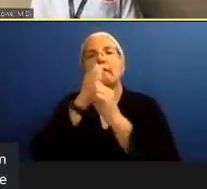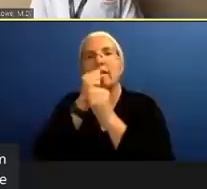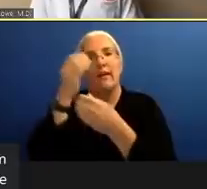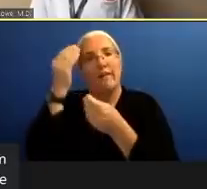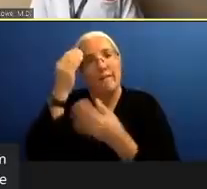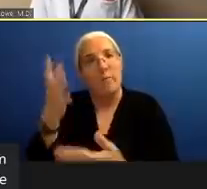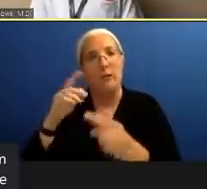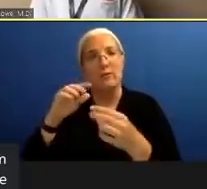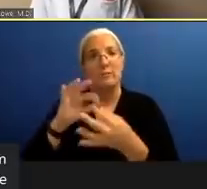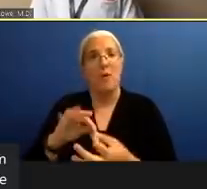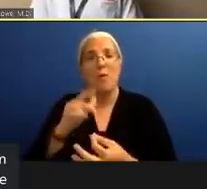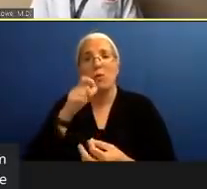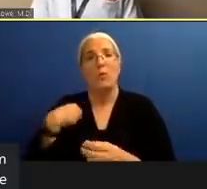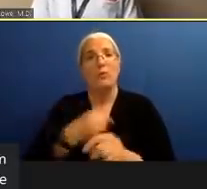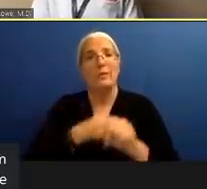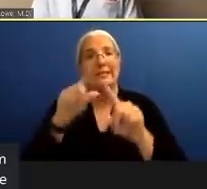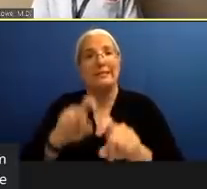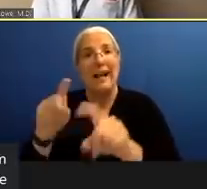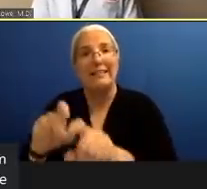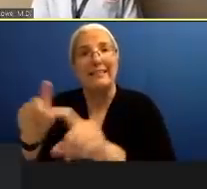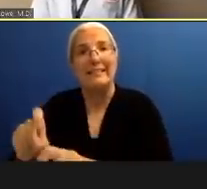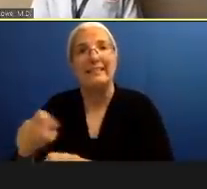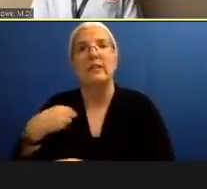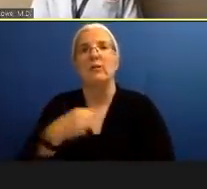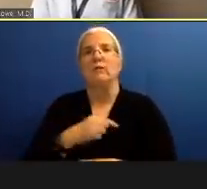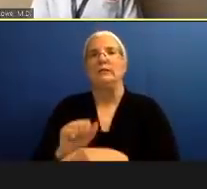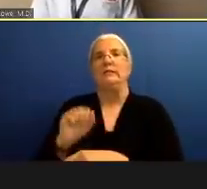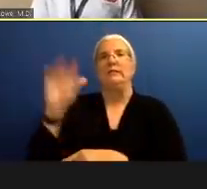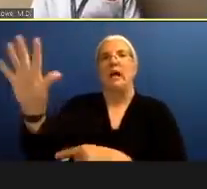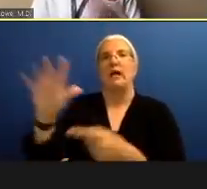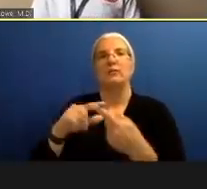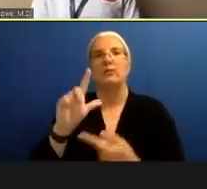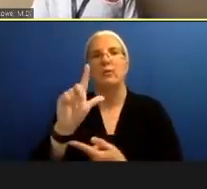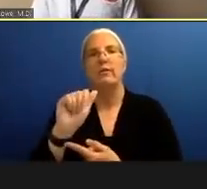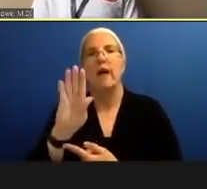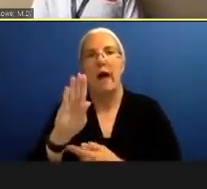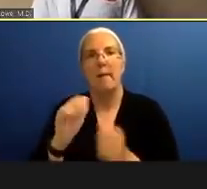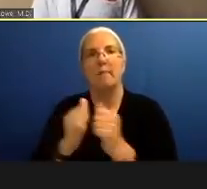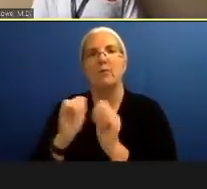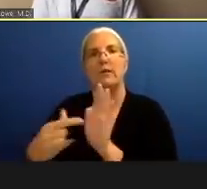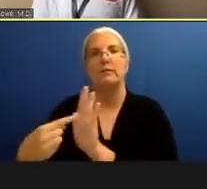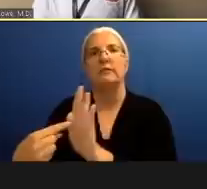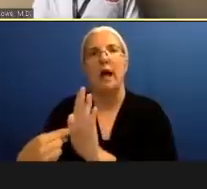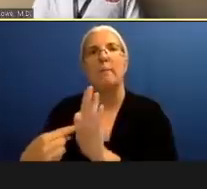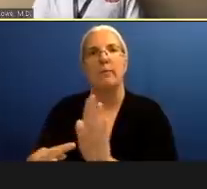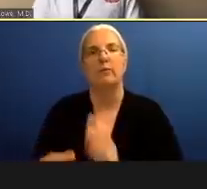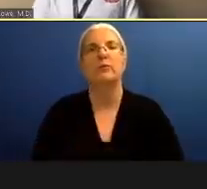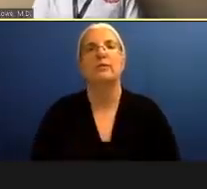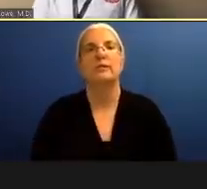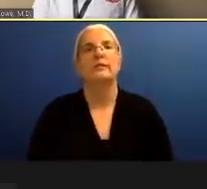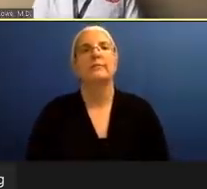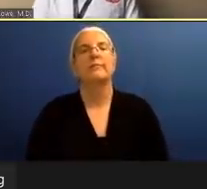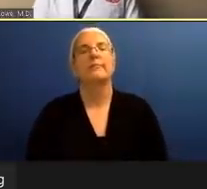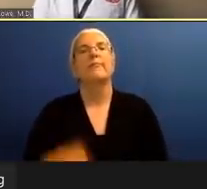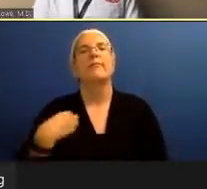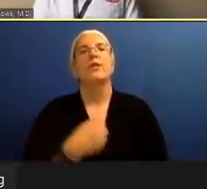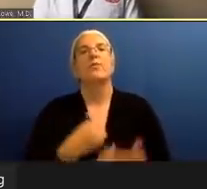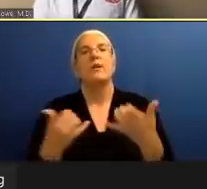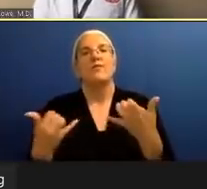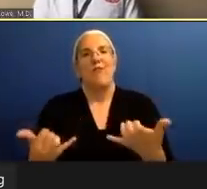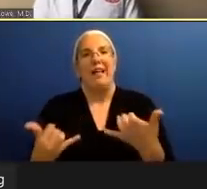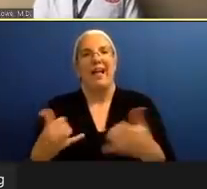So depending on, I feel like I'm now in the canal giving my speech. Depending